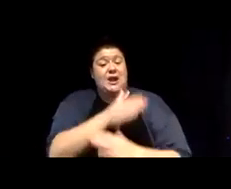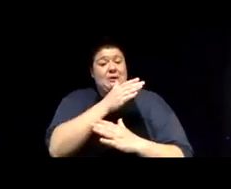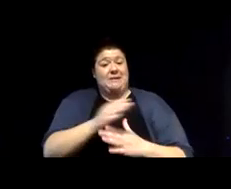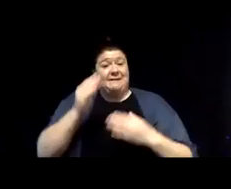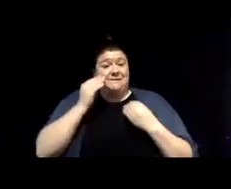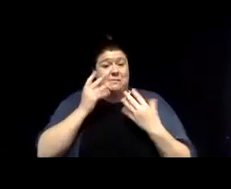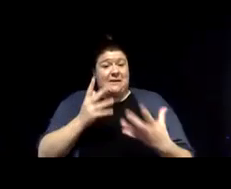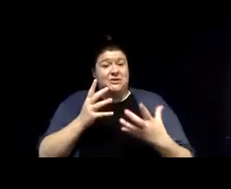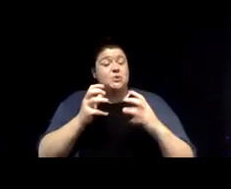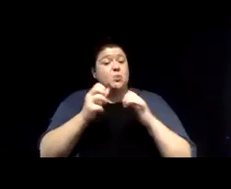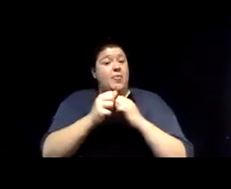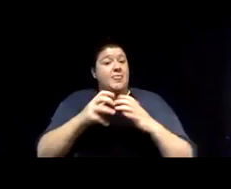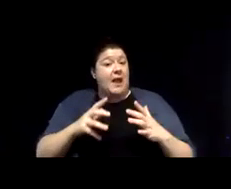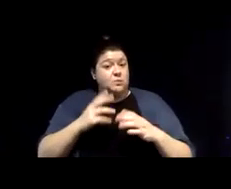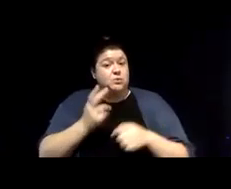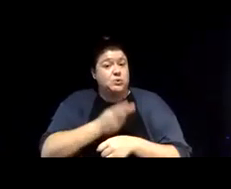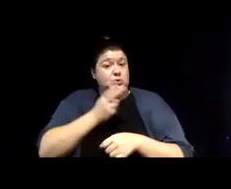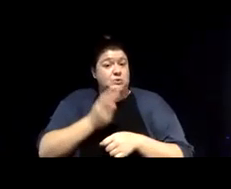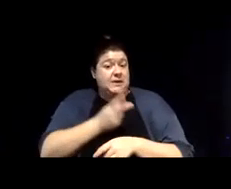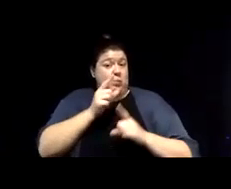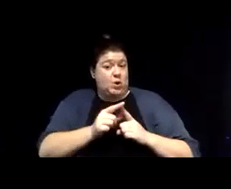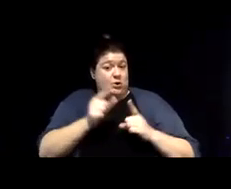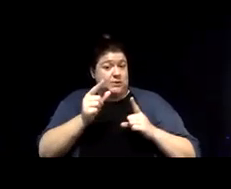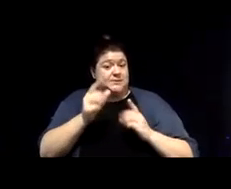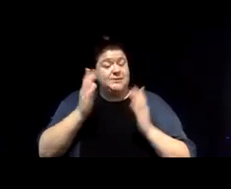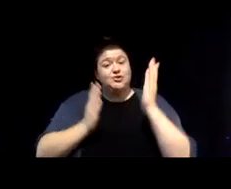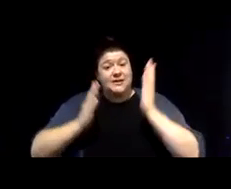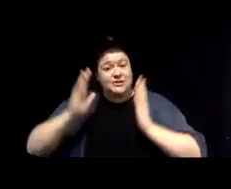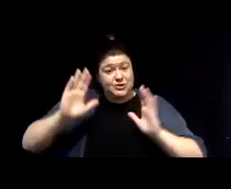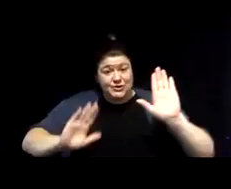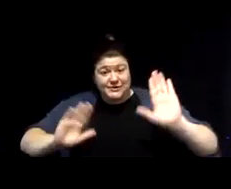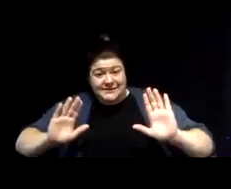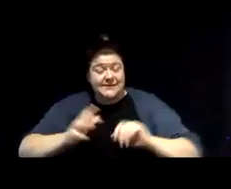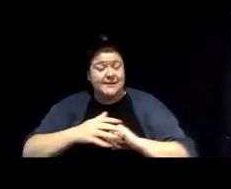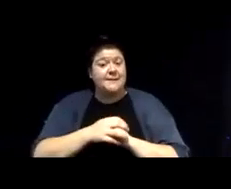words. It's by using gestures. It's by using